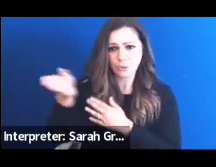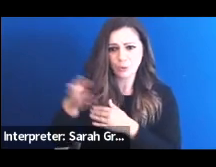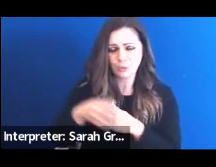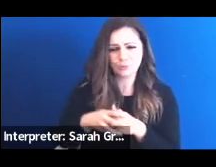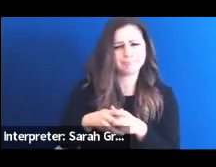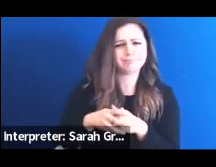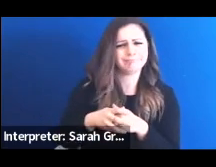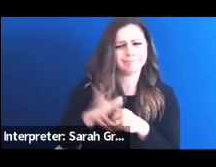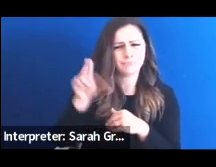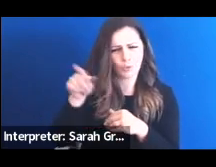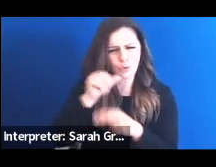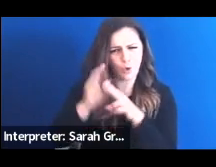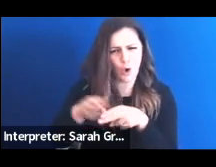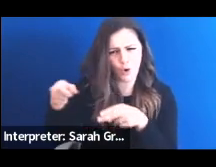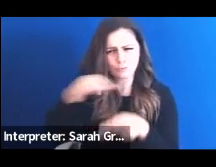All right.